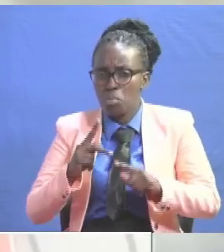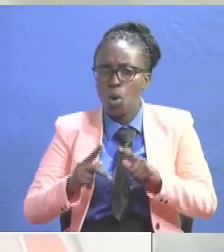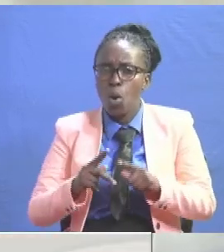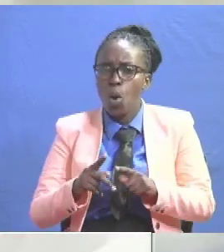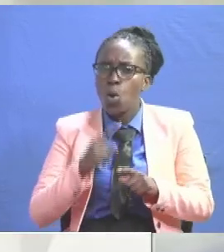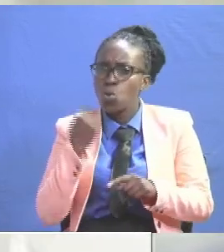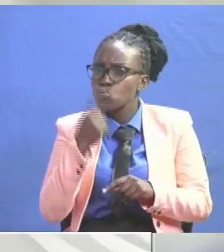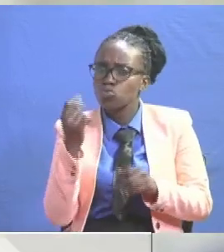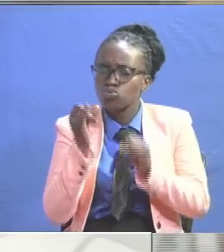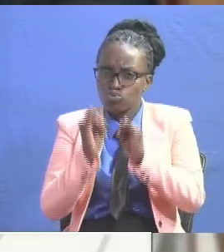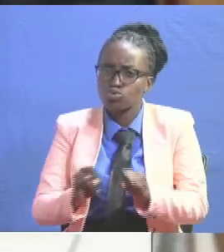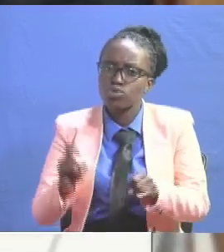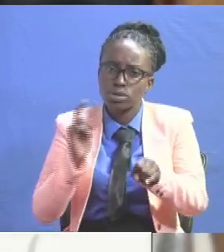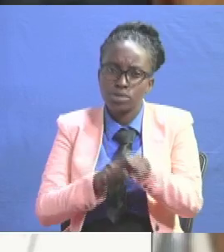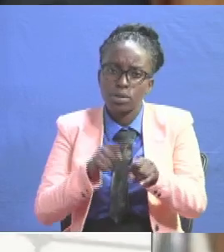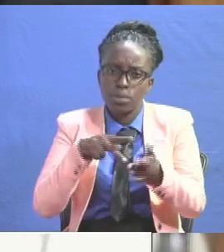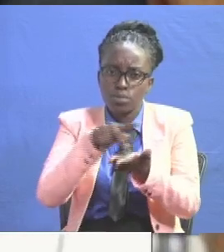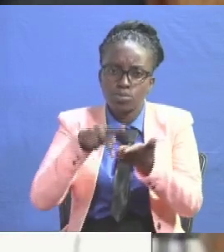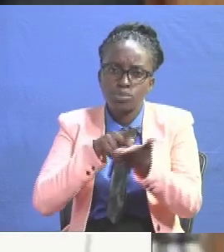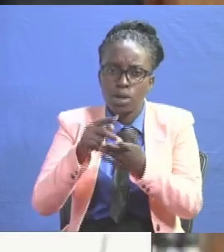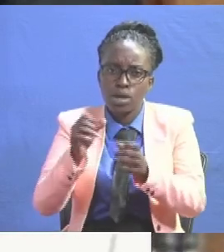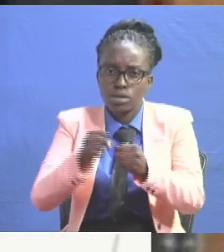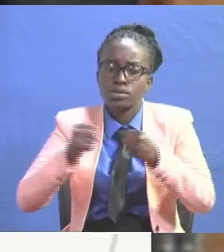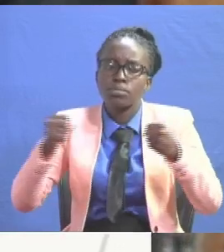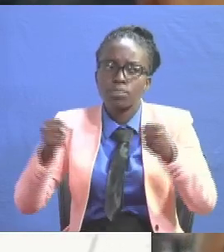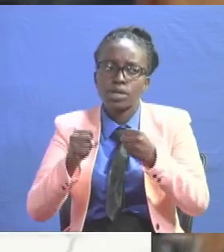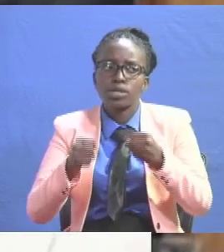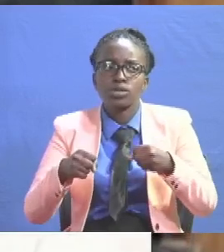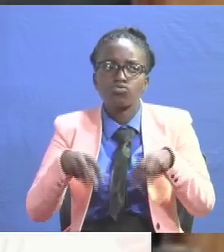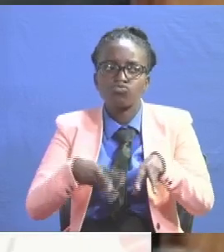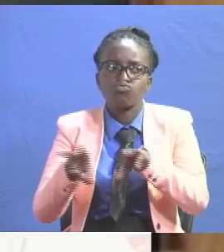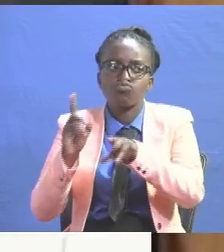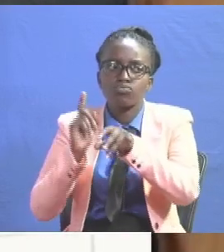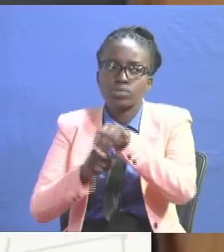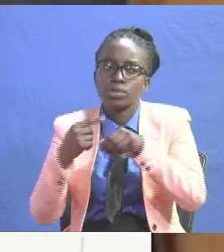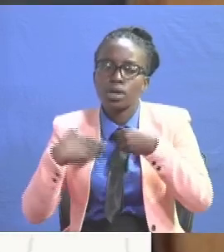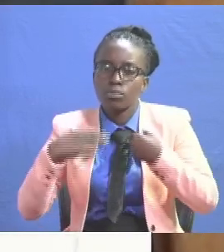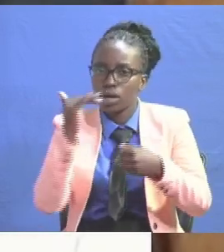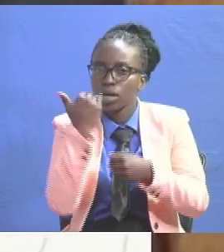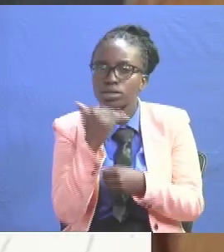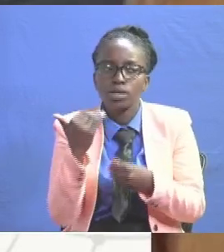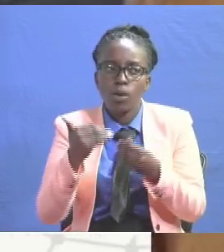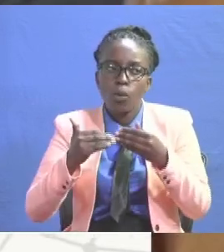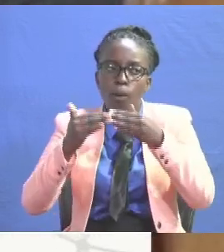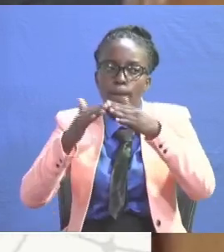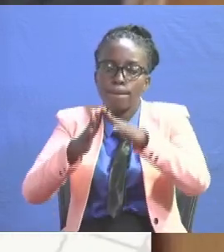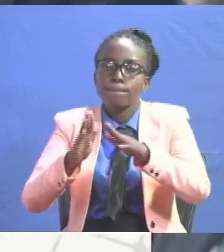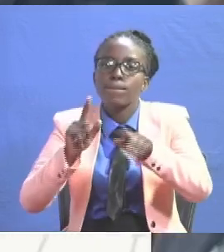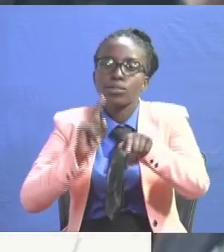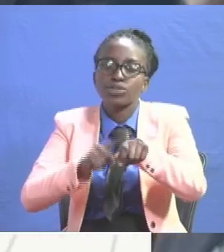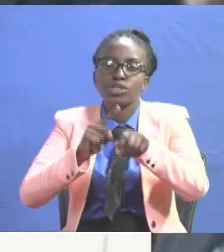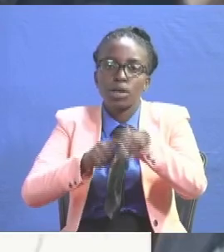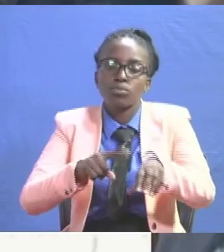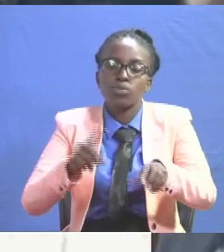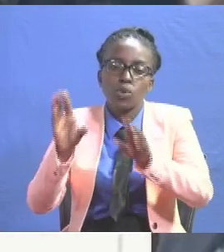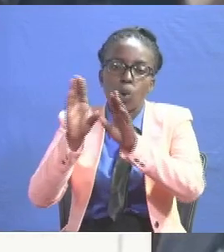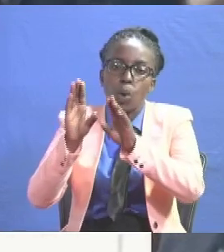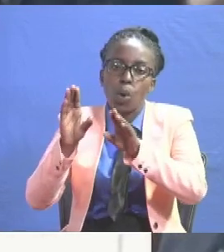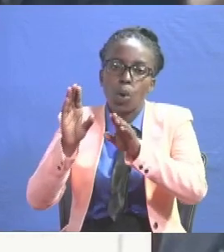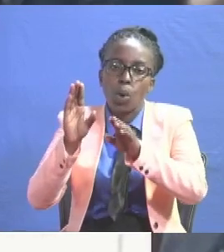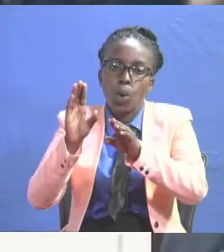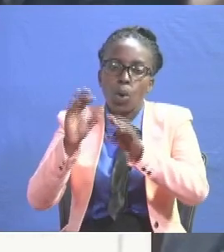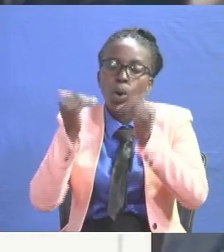two separate occasions. Rigathi Gachagua, however, appears to have prioritized the court cases challenging his removal